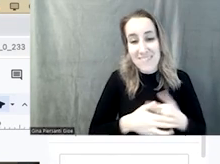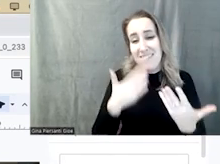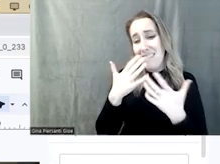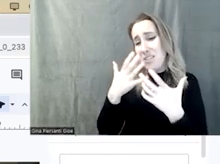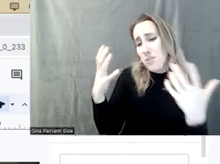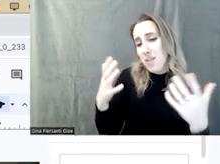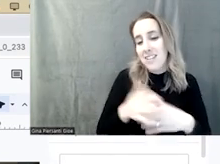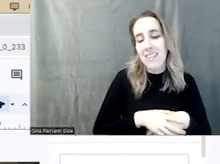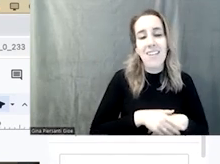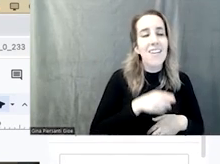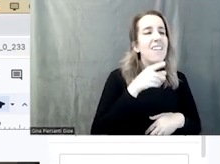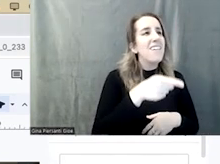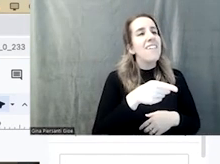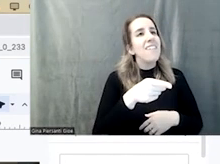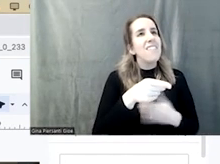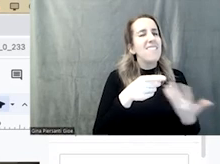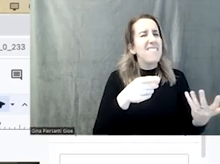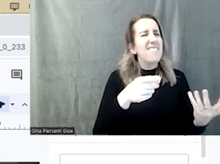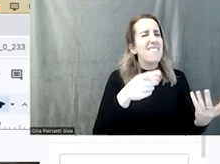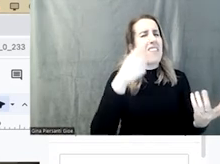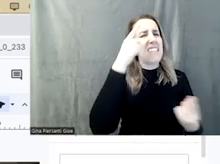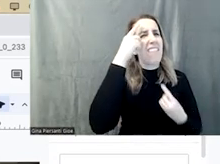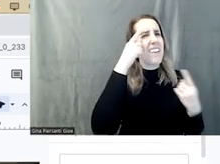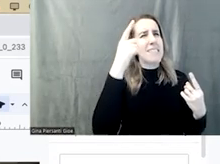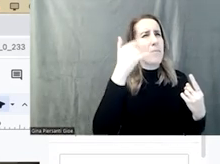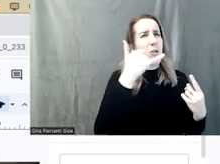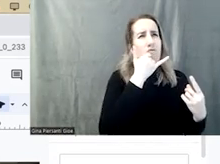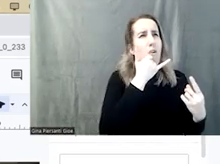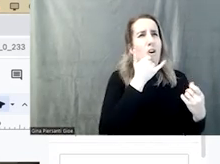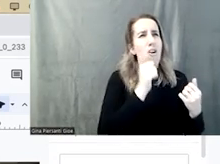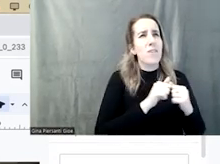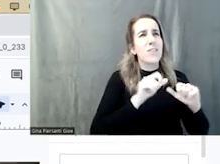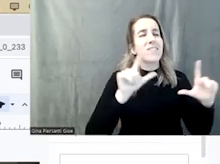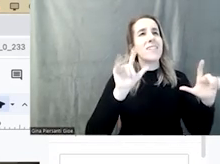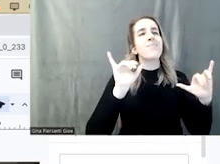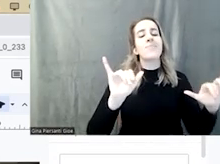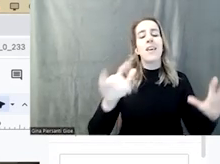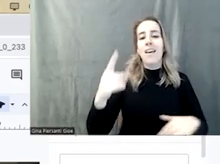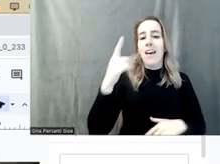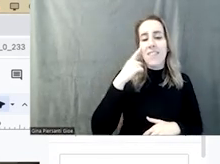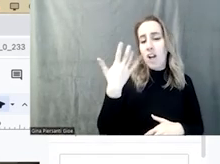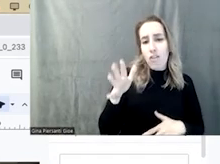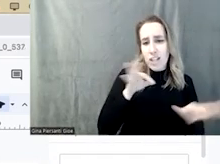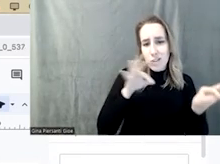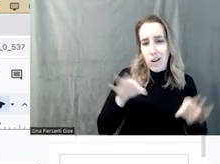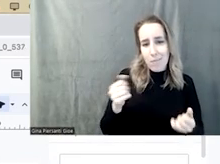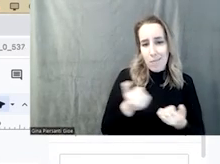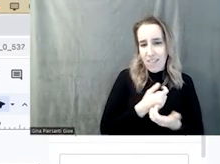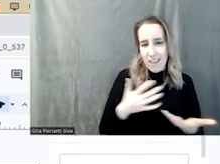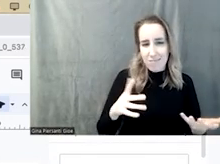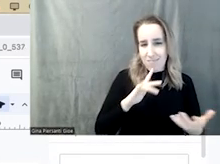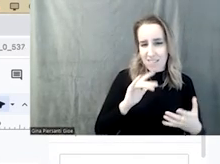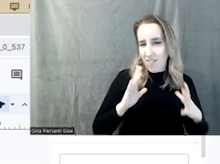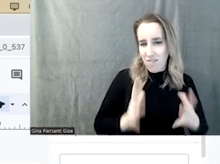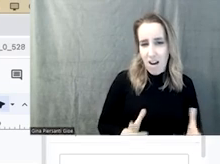so much. I was like thinking that there was something about it. So I think I've described everything, so it's okay. But the